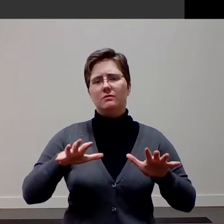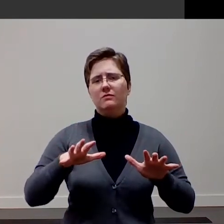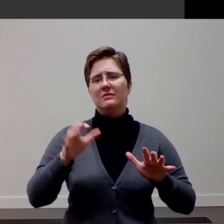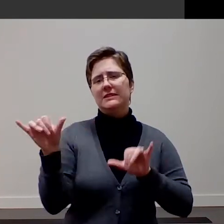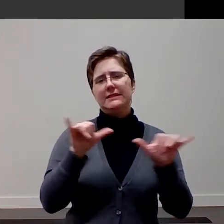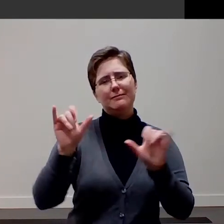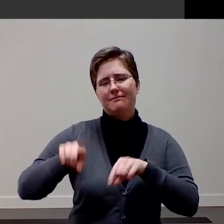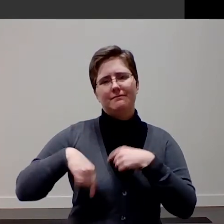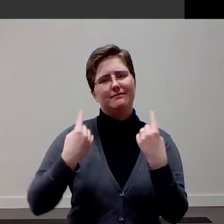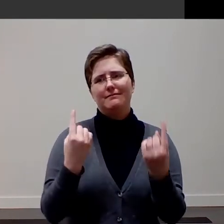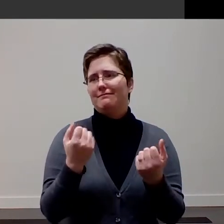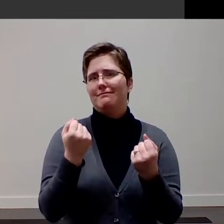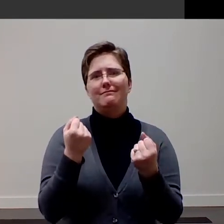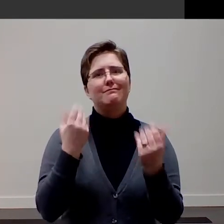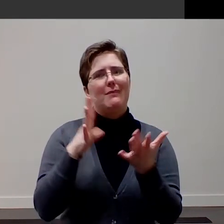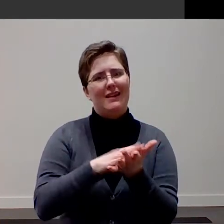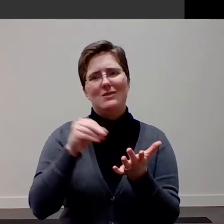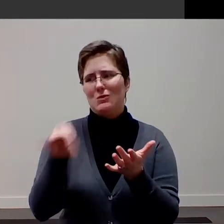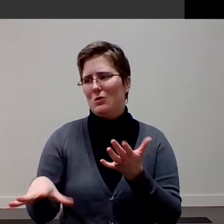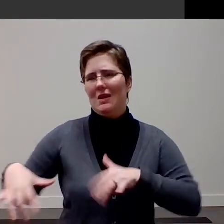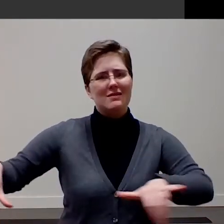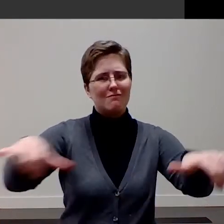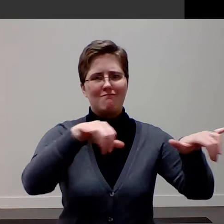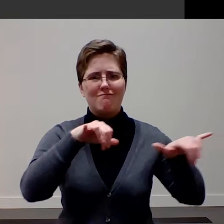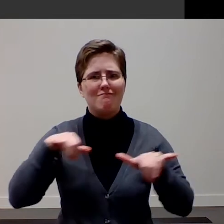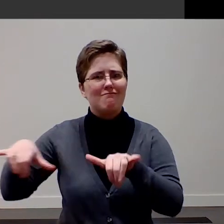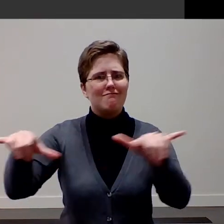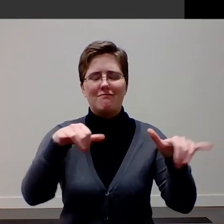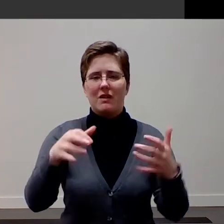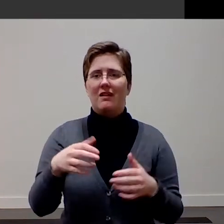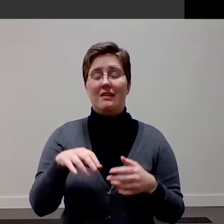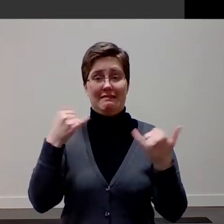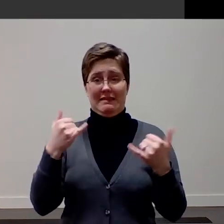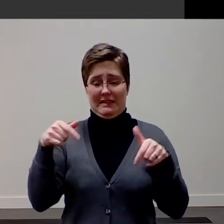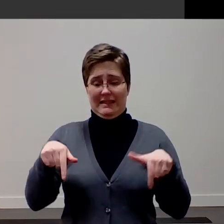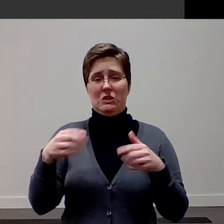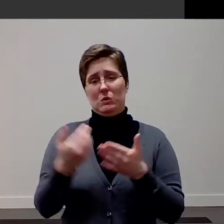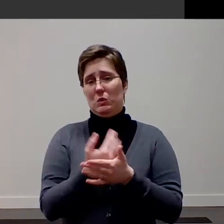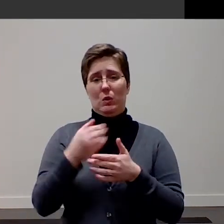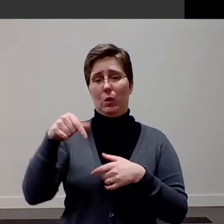been for, you know, many, many students. And, you know, quarter two is a new opportunity